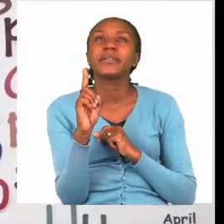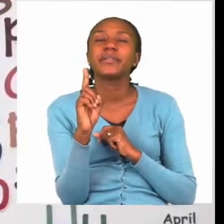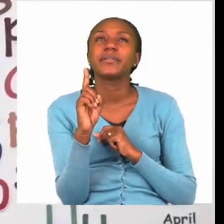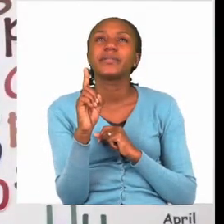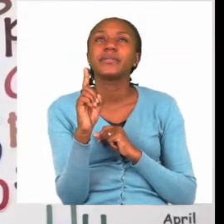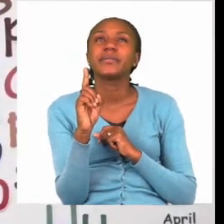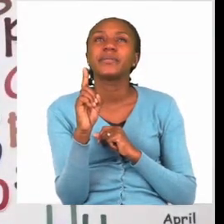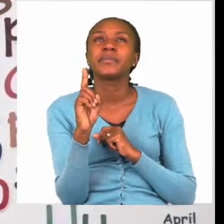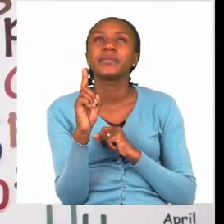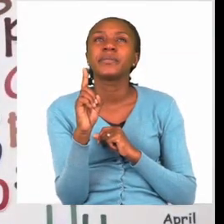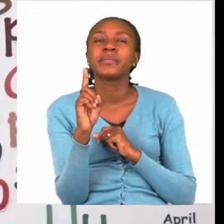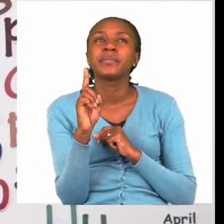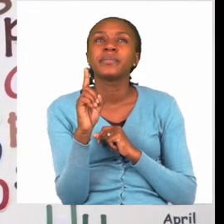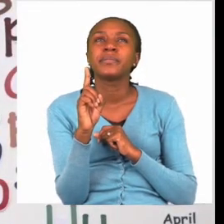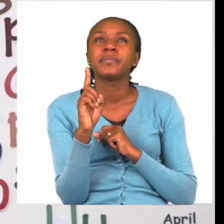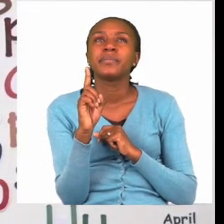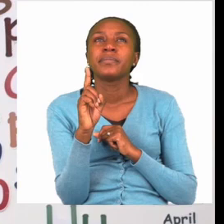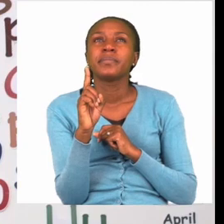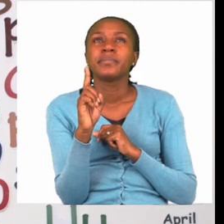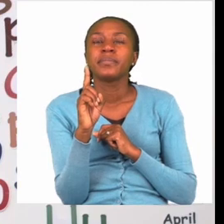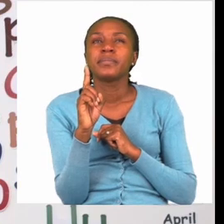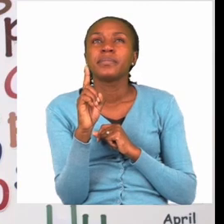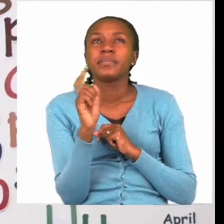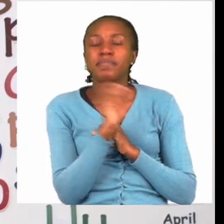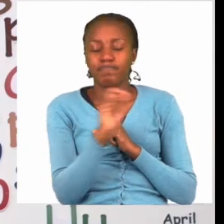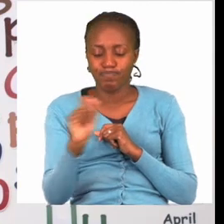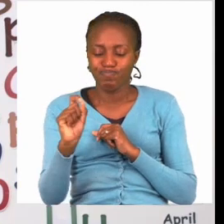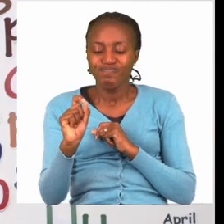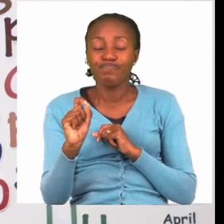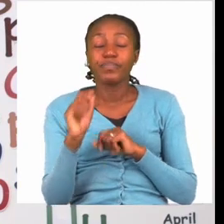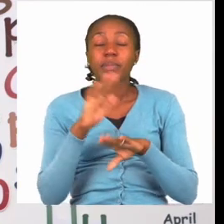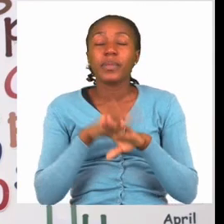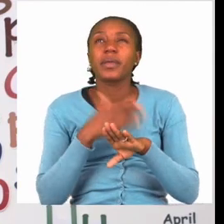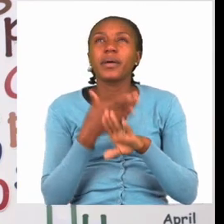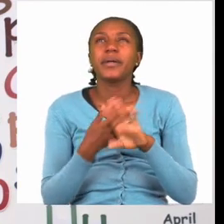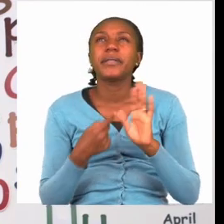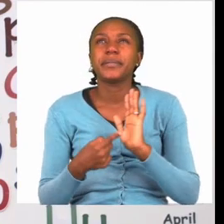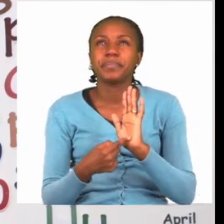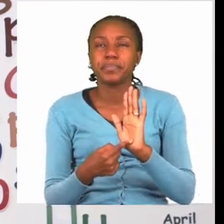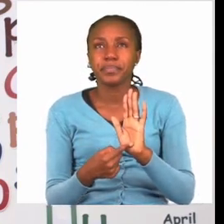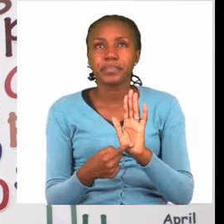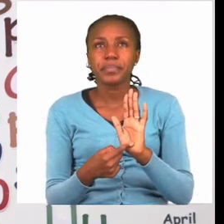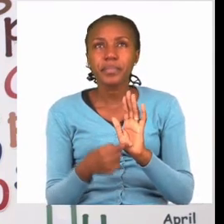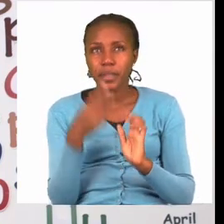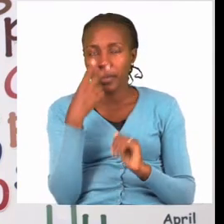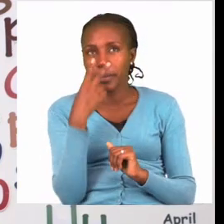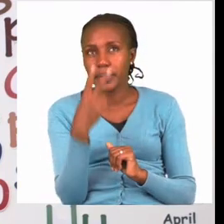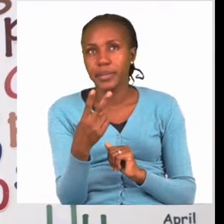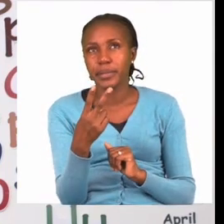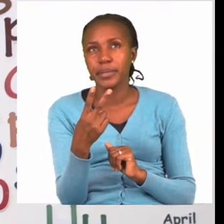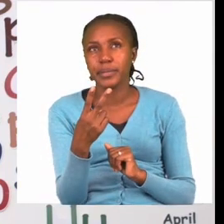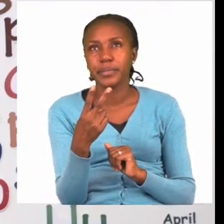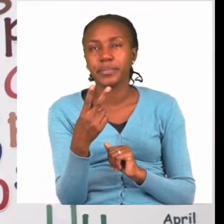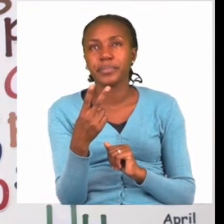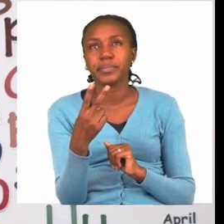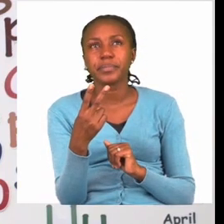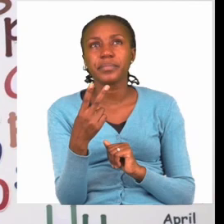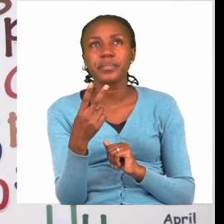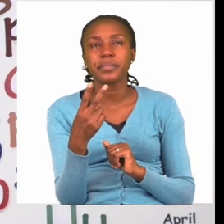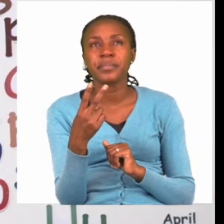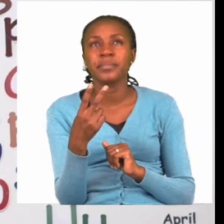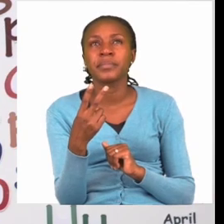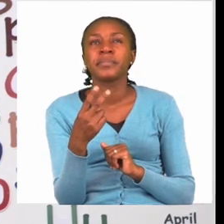1, I also put on the board, so you will now be able to see the number